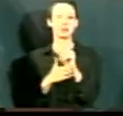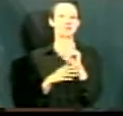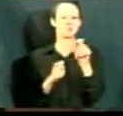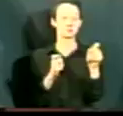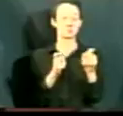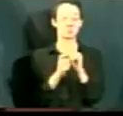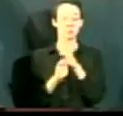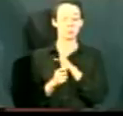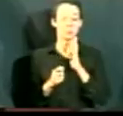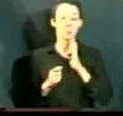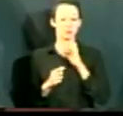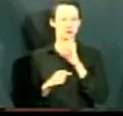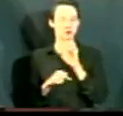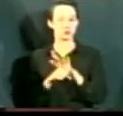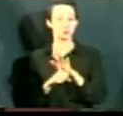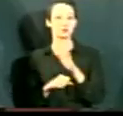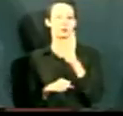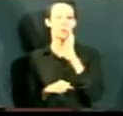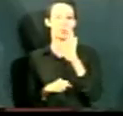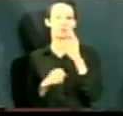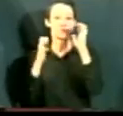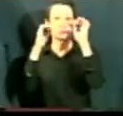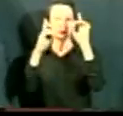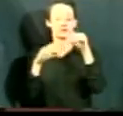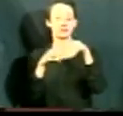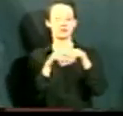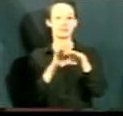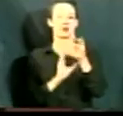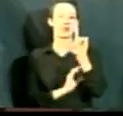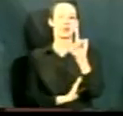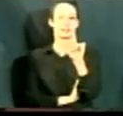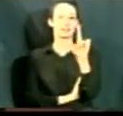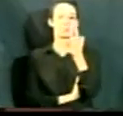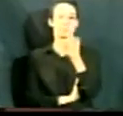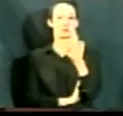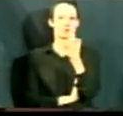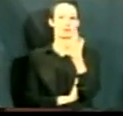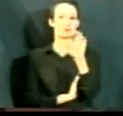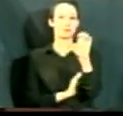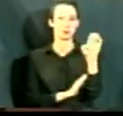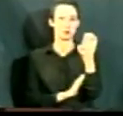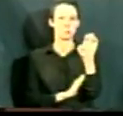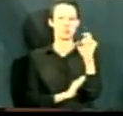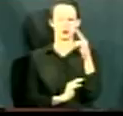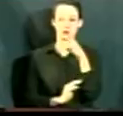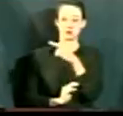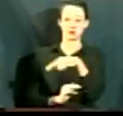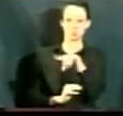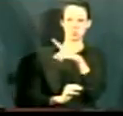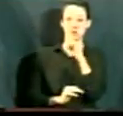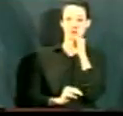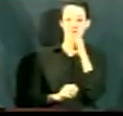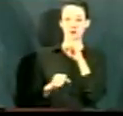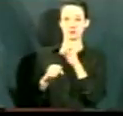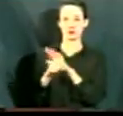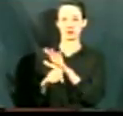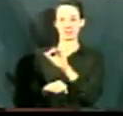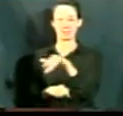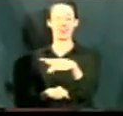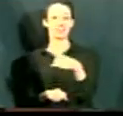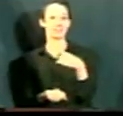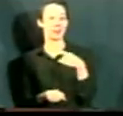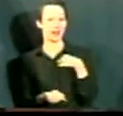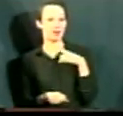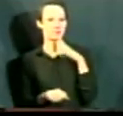be educated in the least restrictive environment. You're not assuring that. I'm actually assuring that, and I'm tired of it, as I